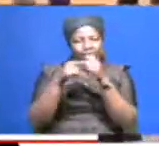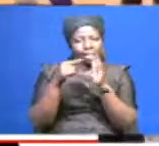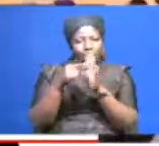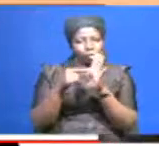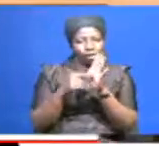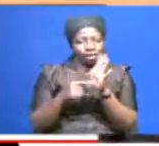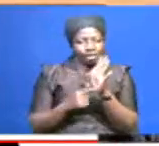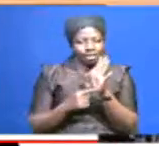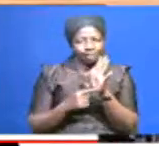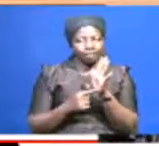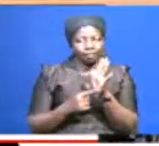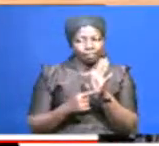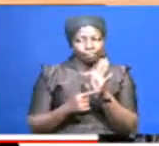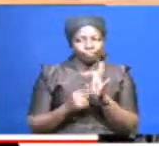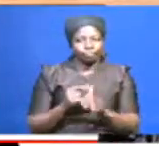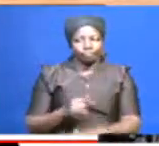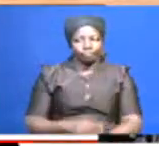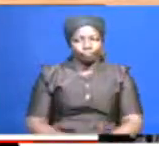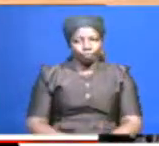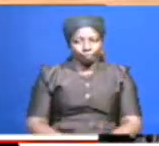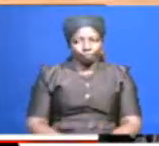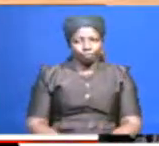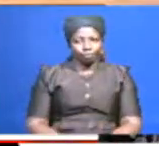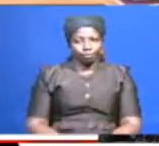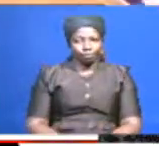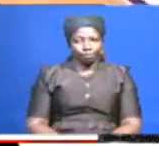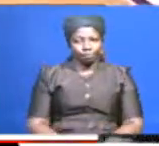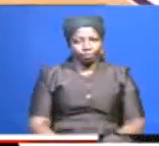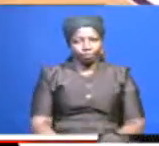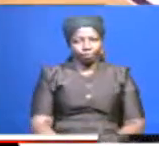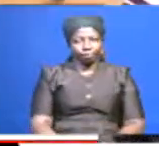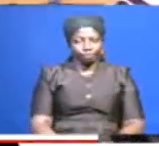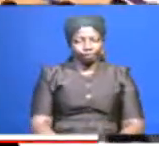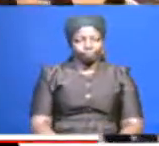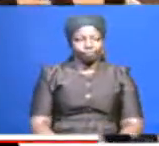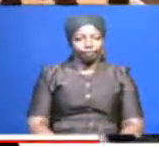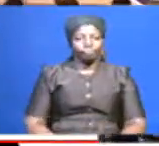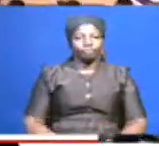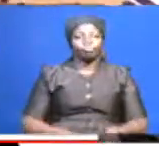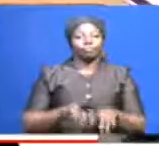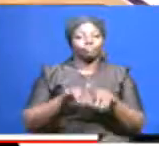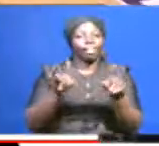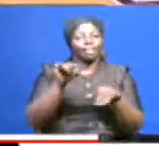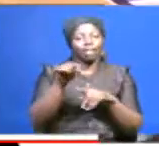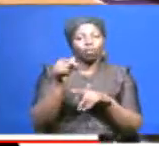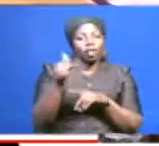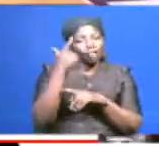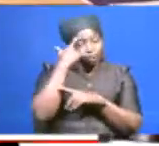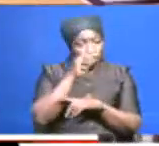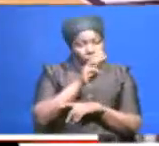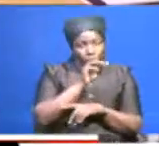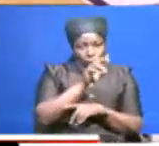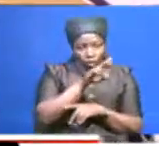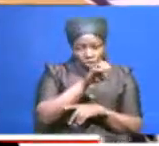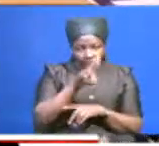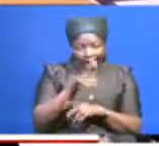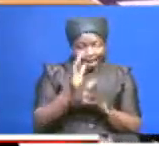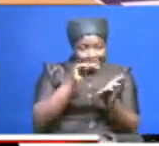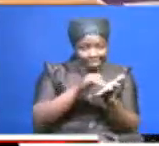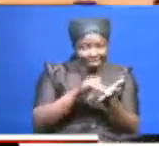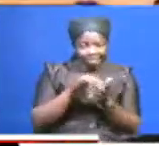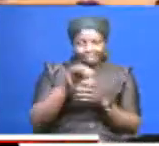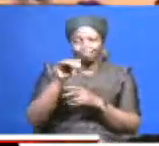Barnes. Looney and Curry play catch. Curry, that's his first three. But that quarter belonged to the Warriors, and once again, Curry